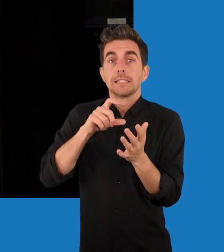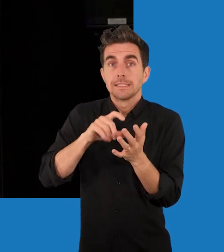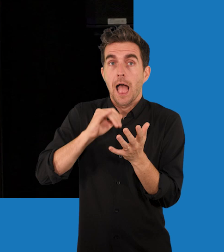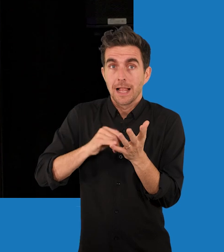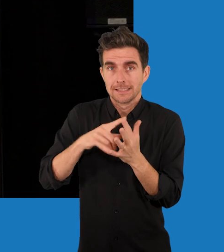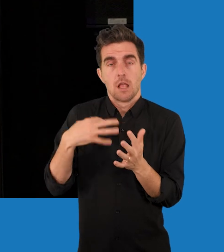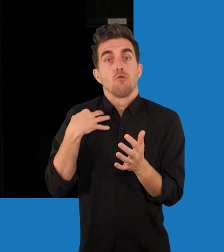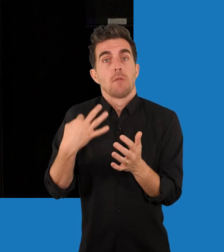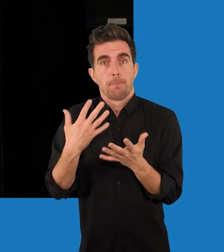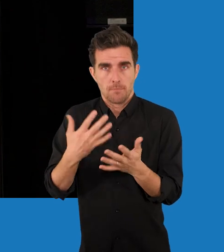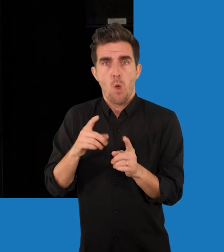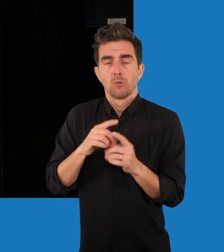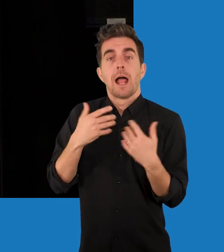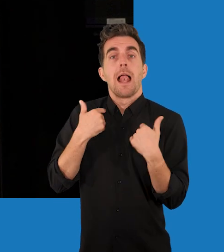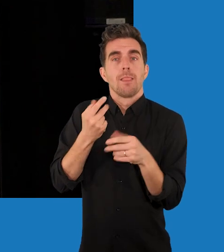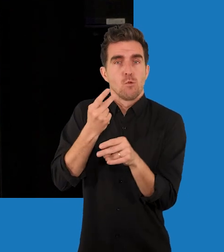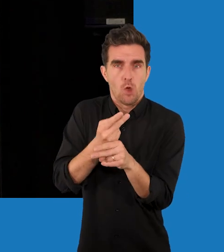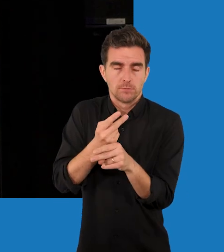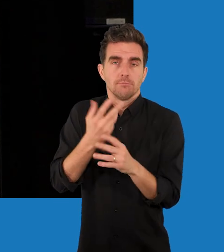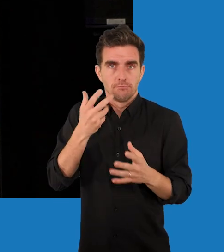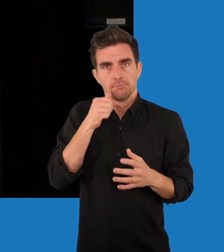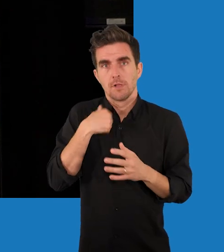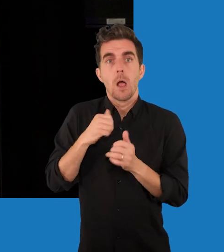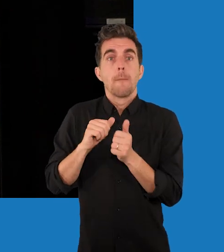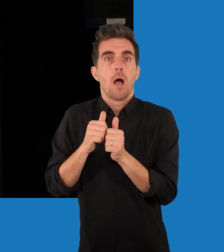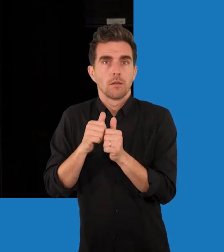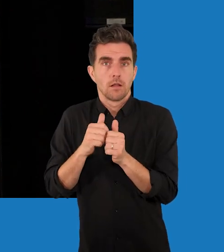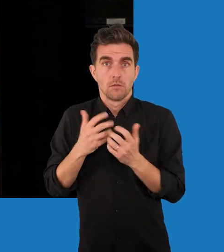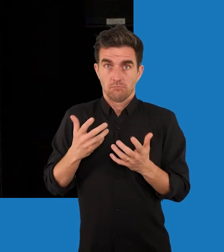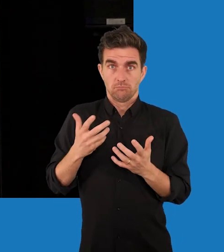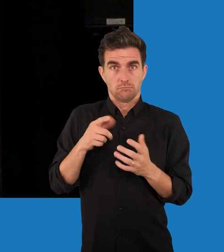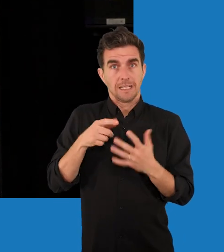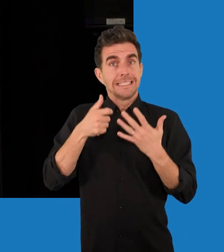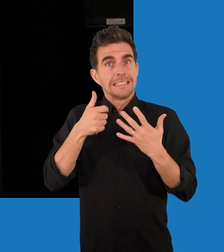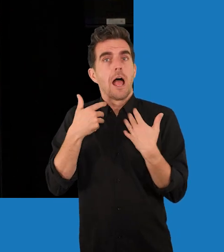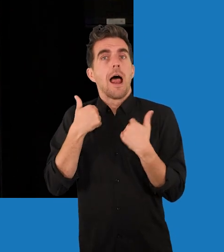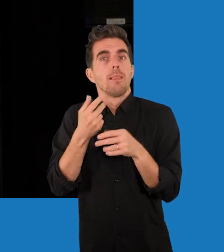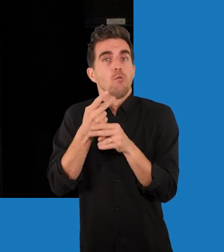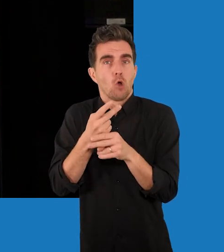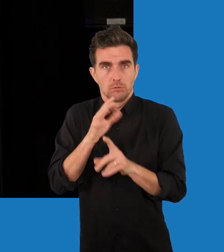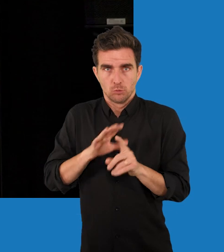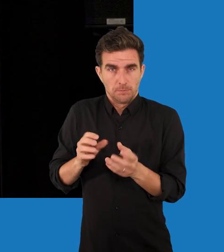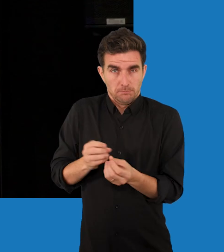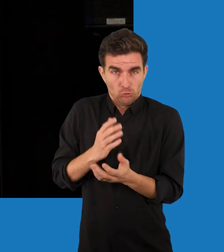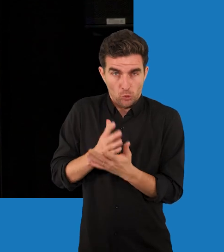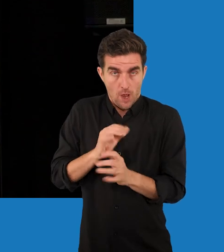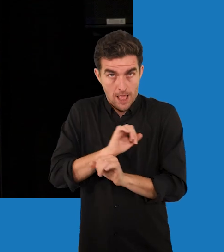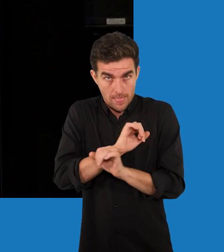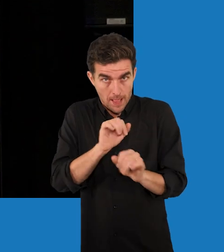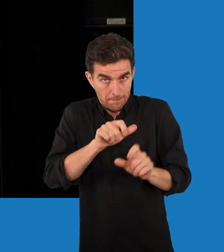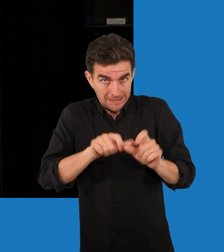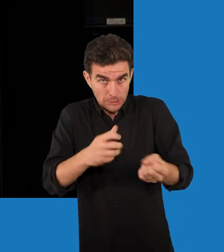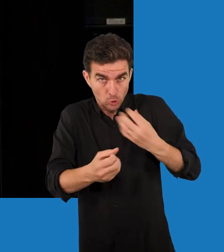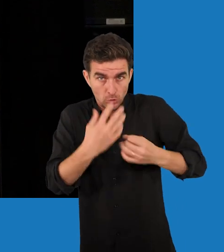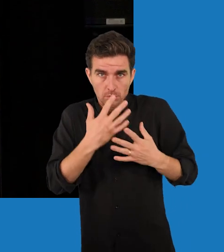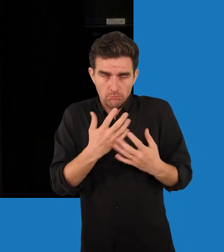alliance, VCSE rep at Place, and also Health Watch. You know, our partners, Alyssa's here today for the 6 Health Watches, to make sure